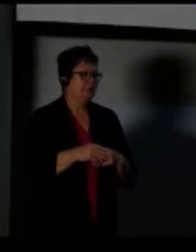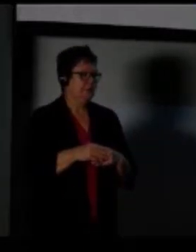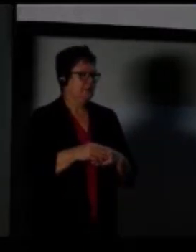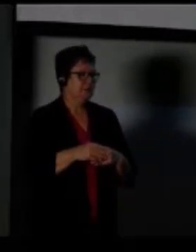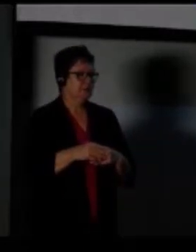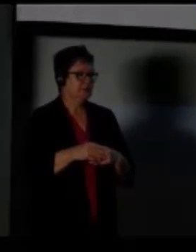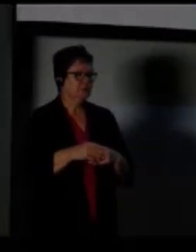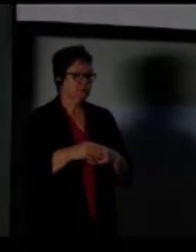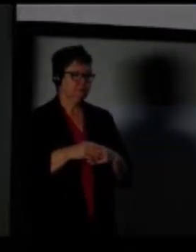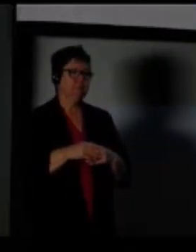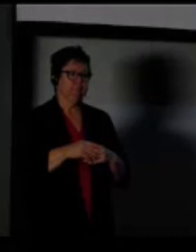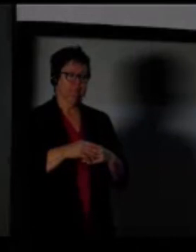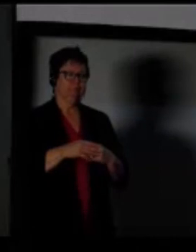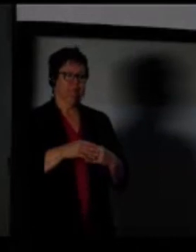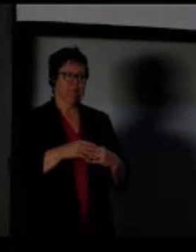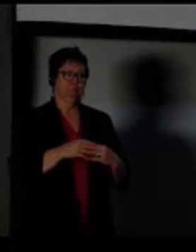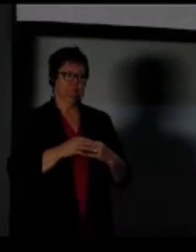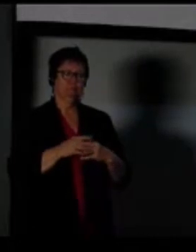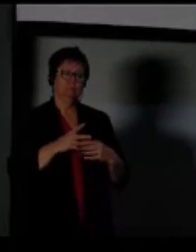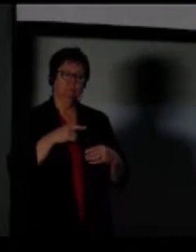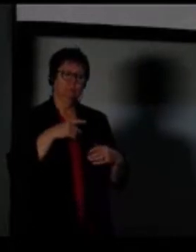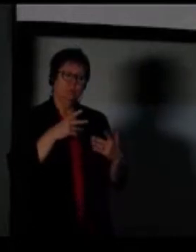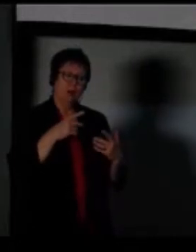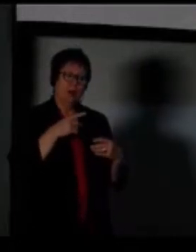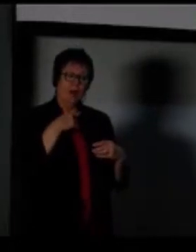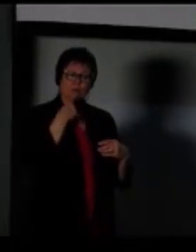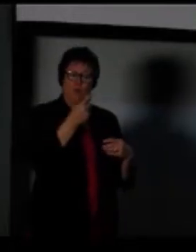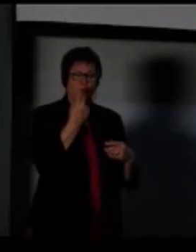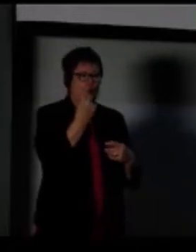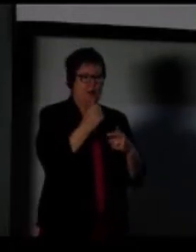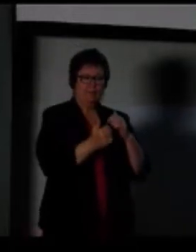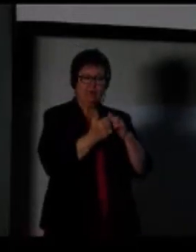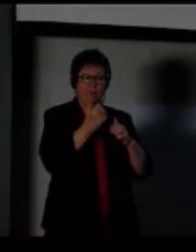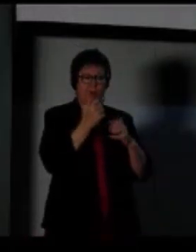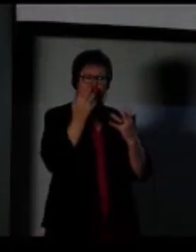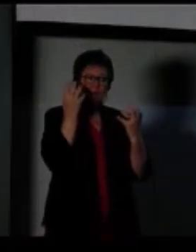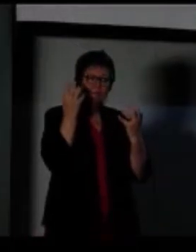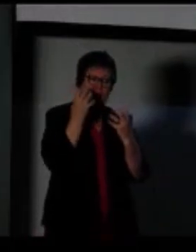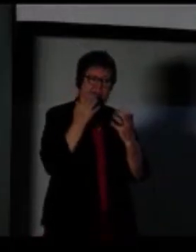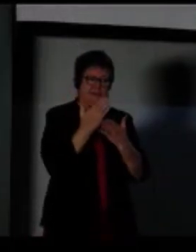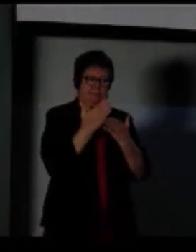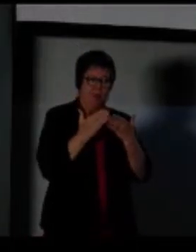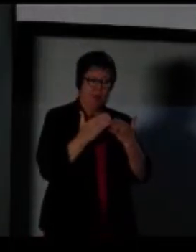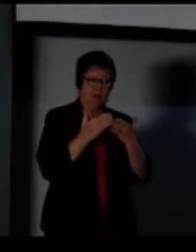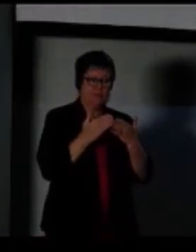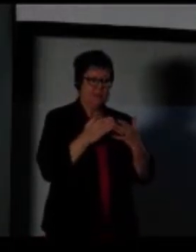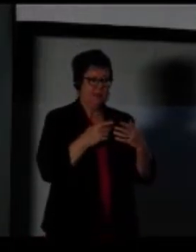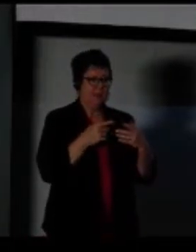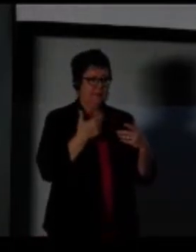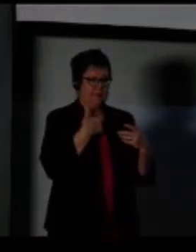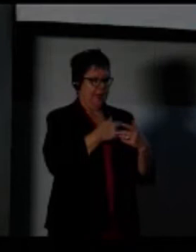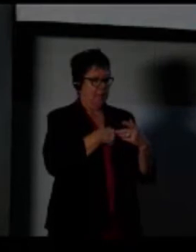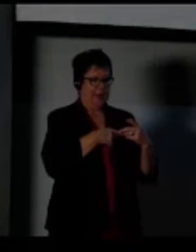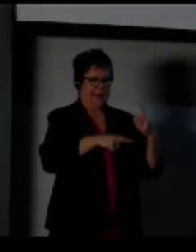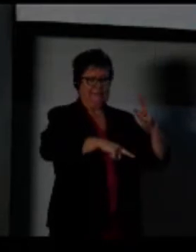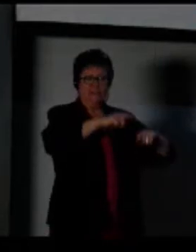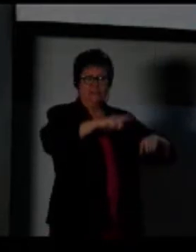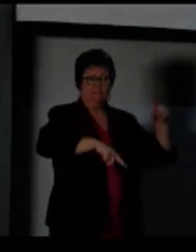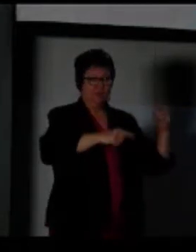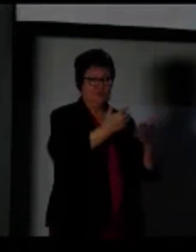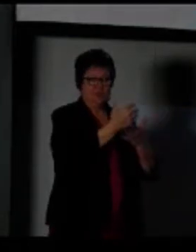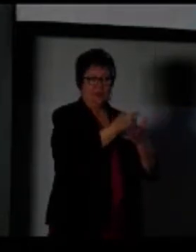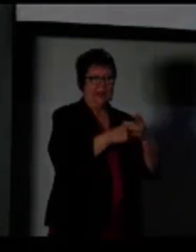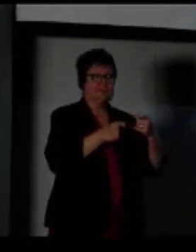One of the most, as I said, one of the most extraordinary parts of it was the fact that we digitized such a diverse collection, which in many